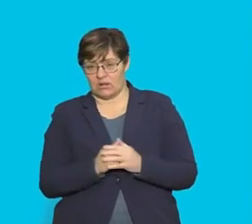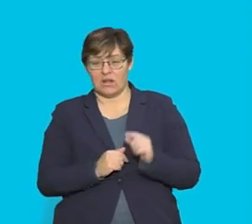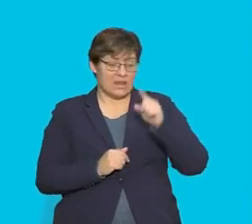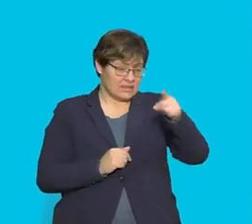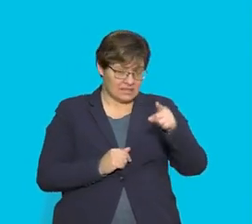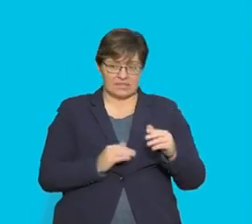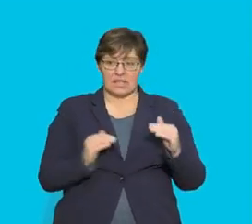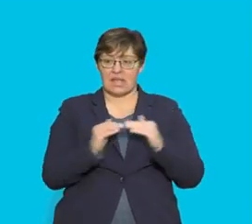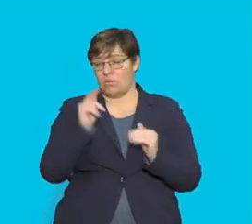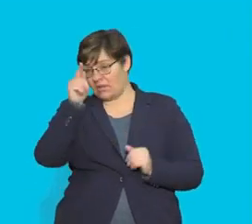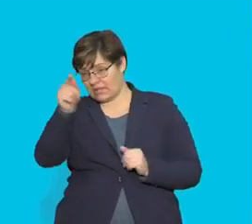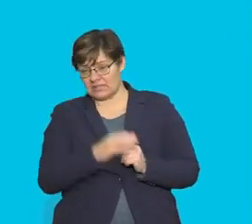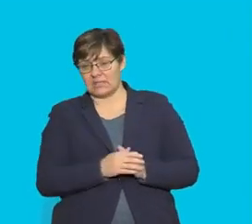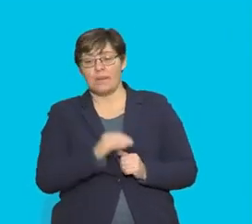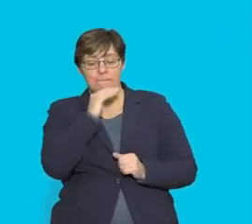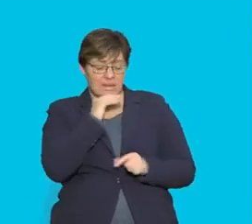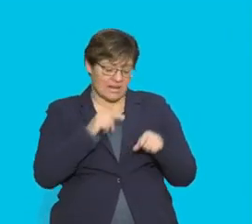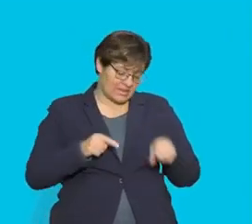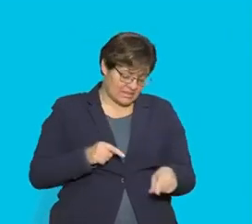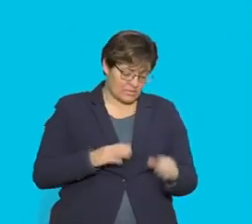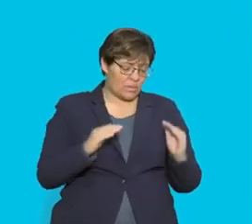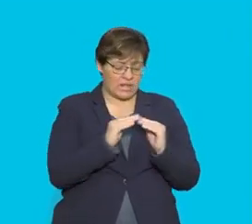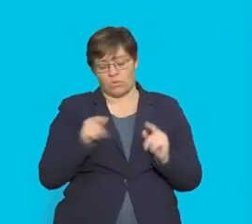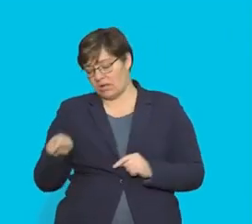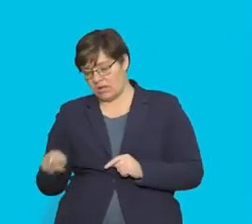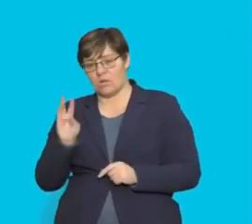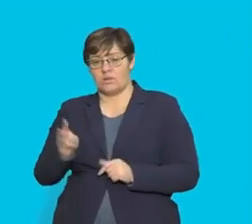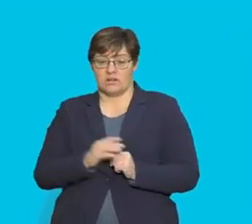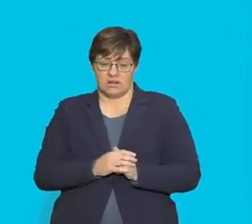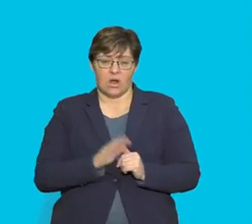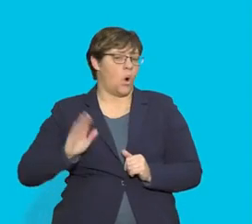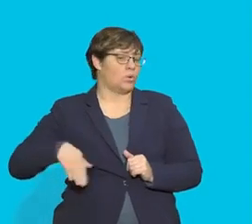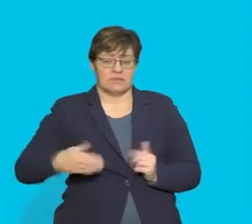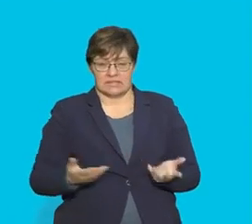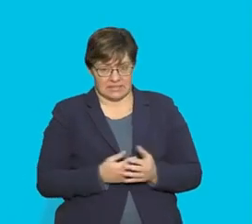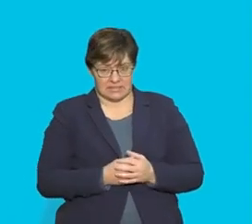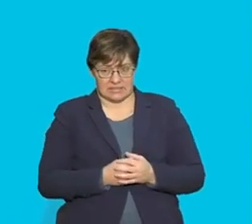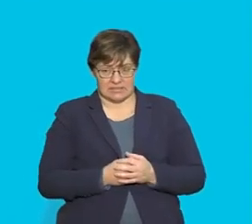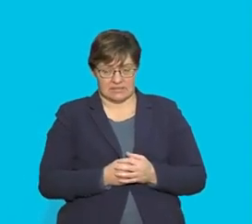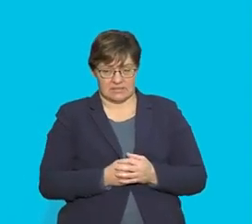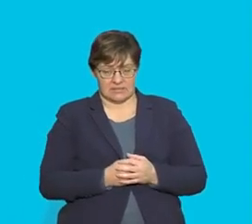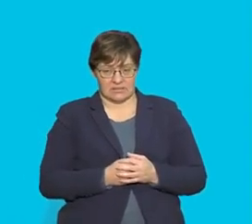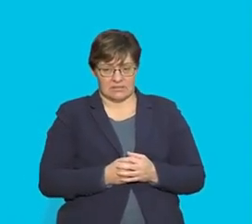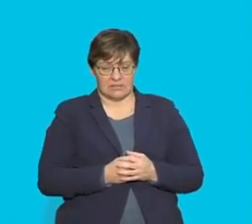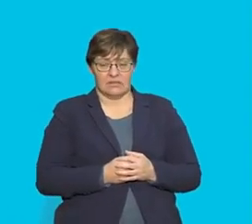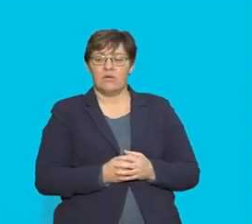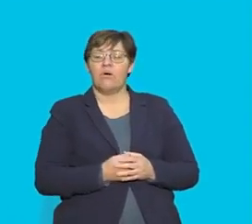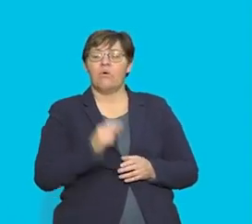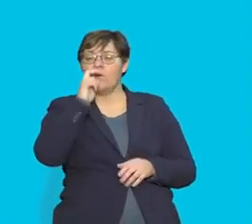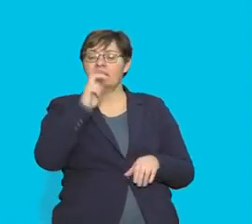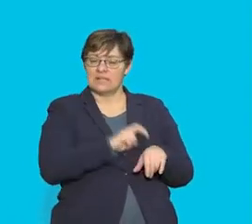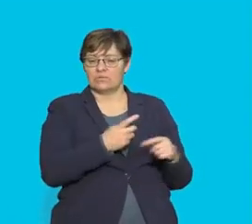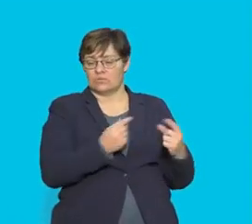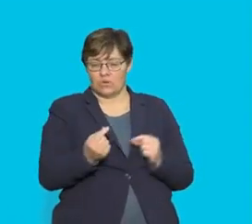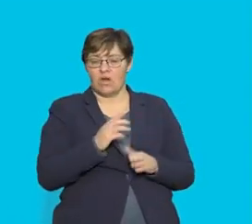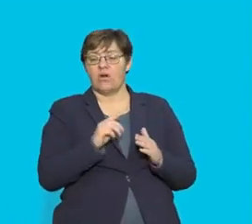and you say this is equals to that, automatically this will be equals to that there. So that's what I simply mean, right? You